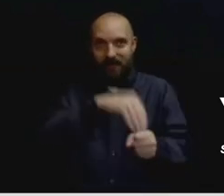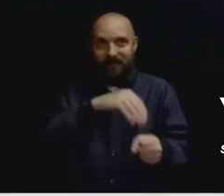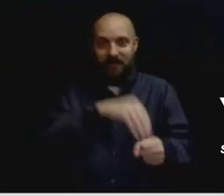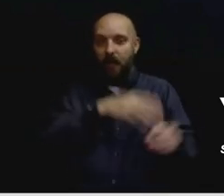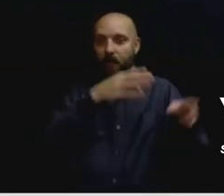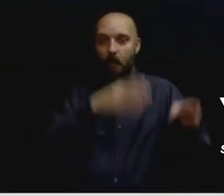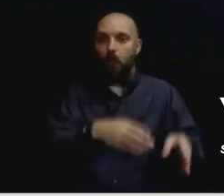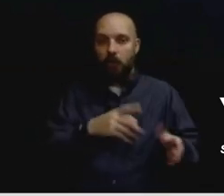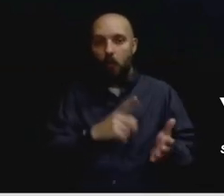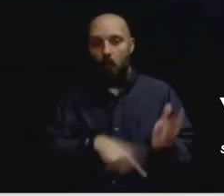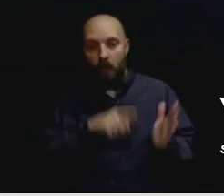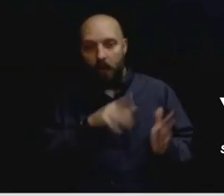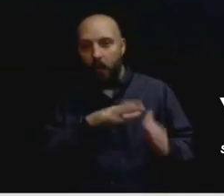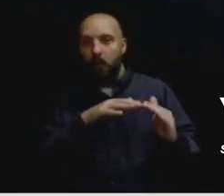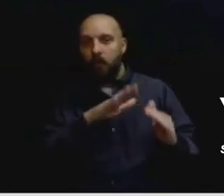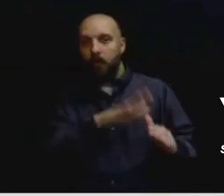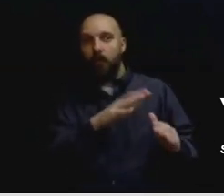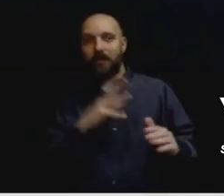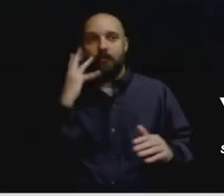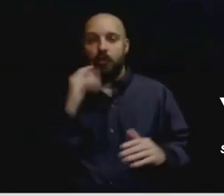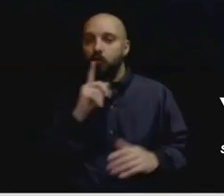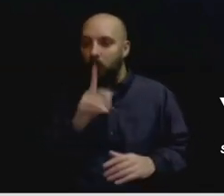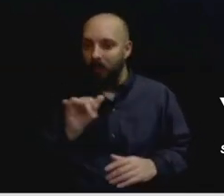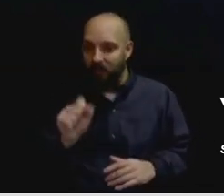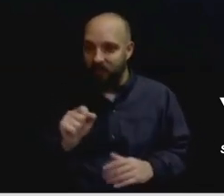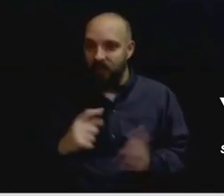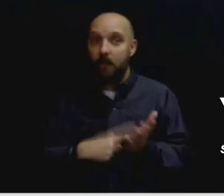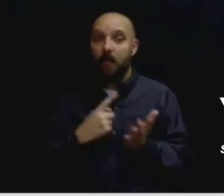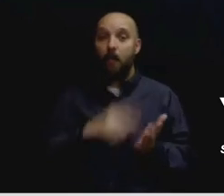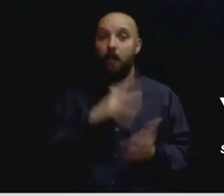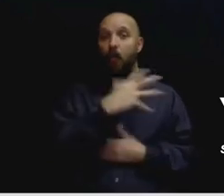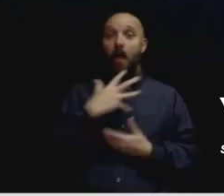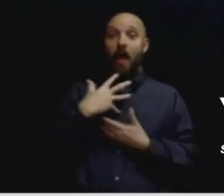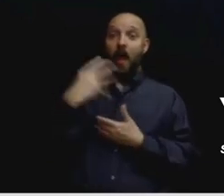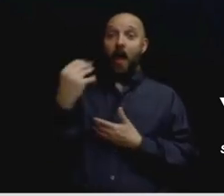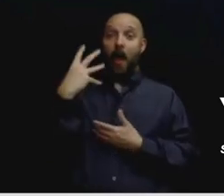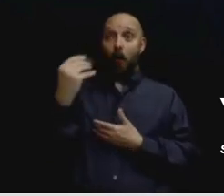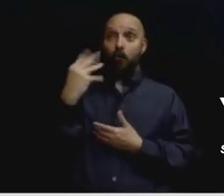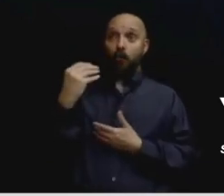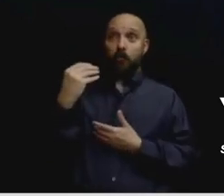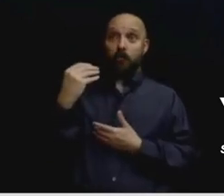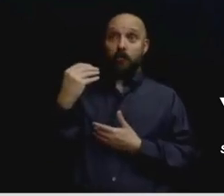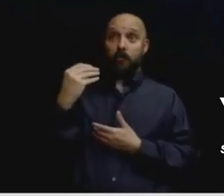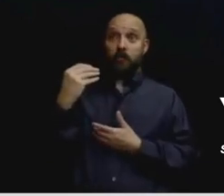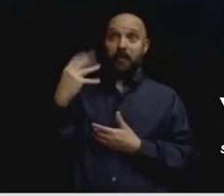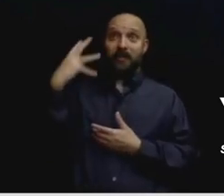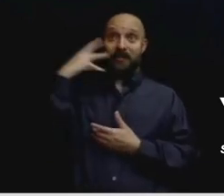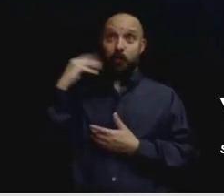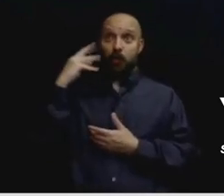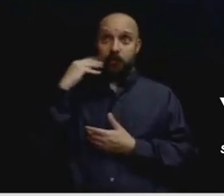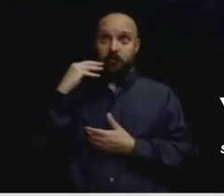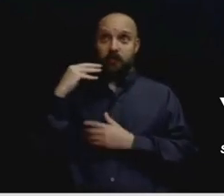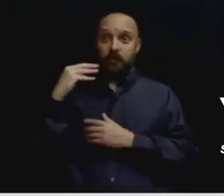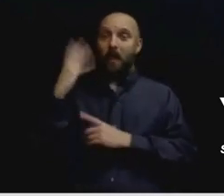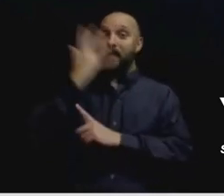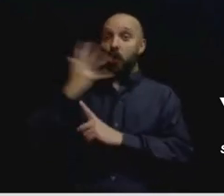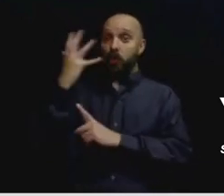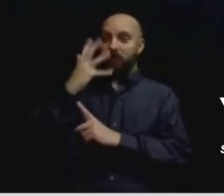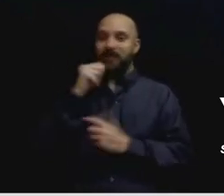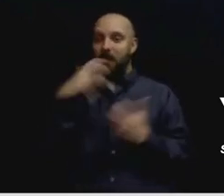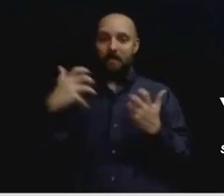what their experience truly is. Sometimes their outer appearance does not genuinely match their inside appearance. So,